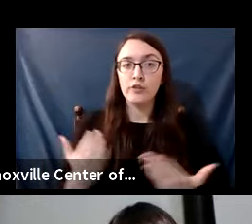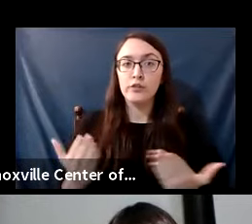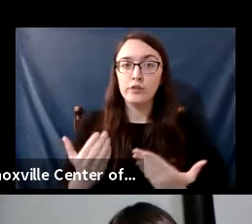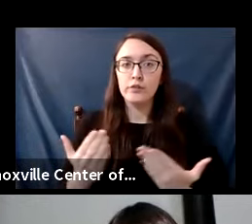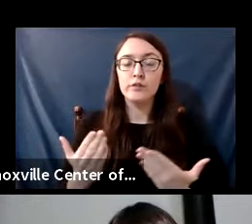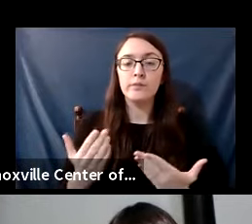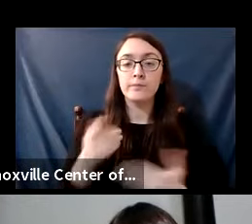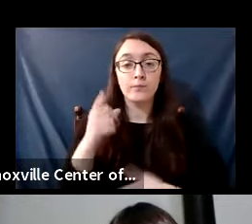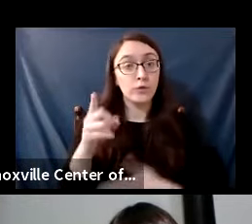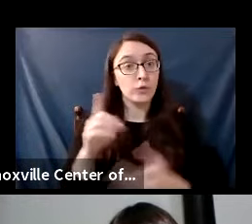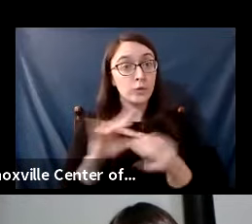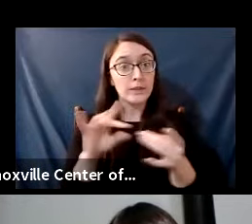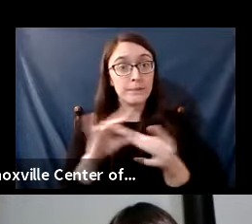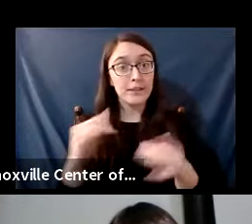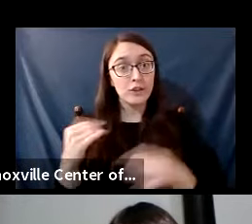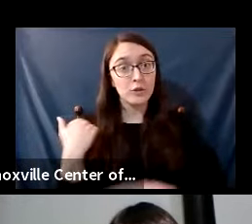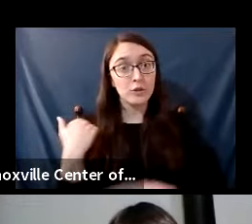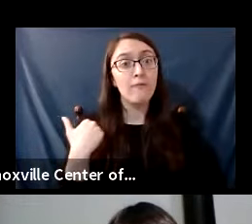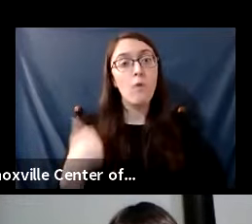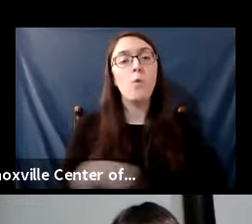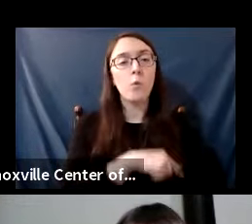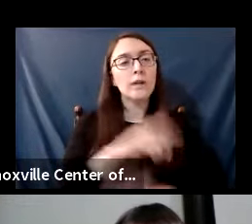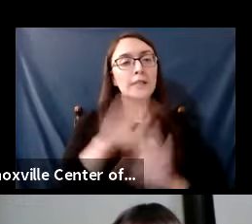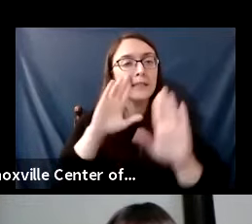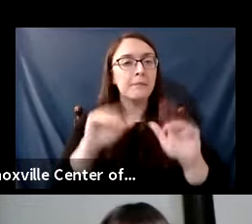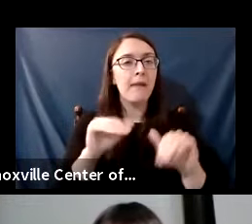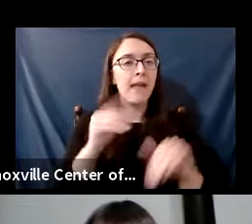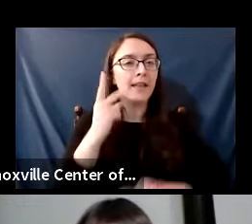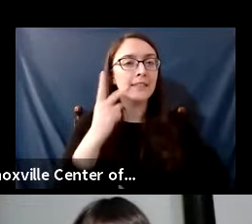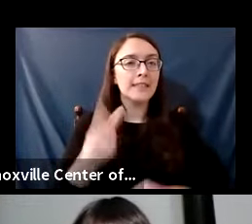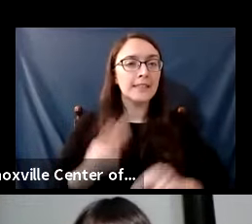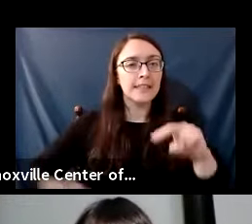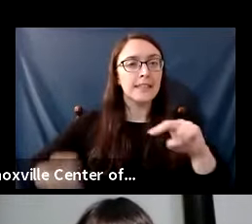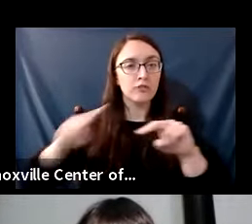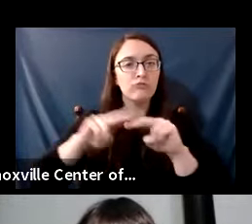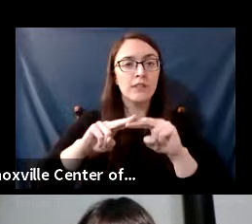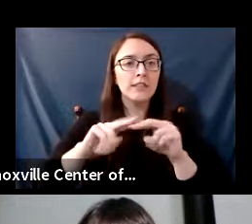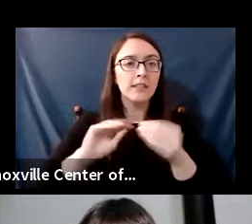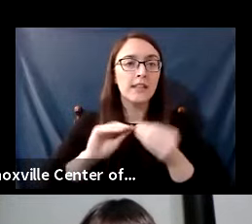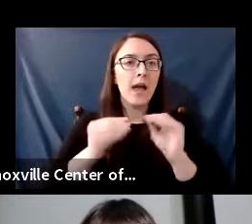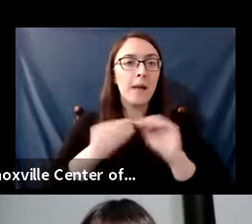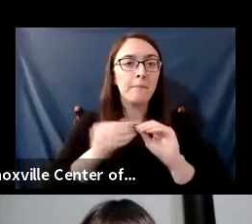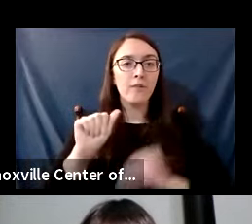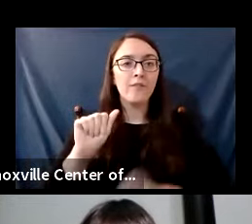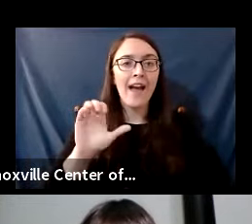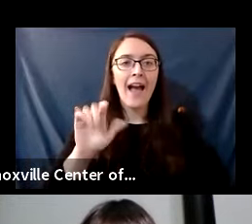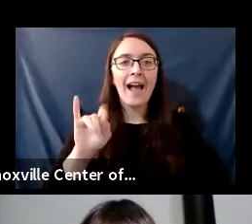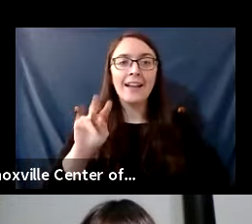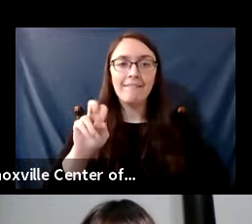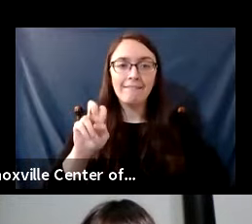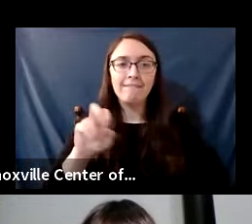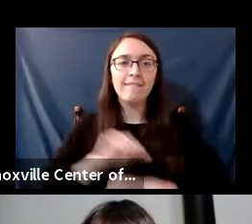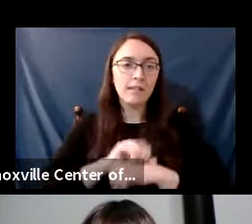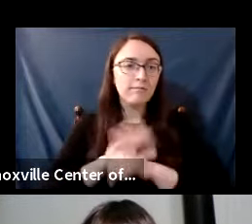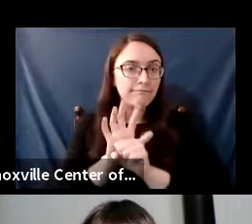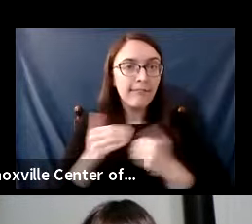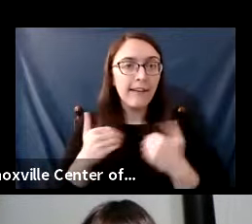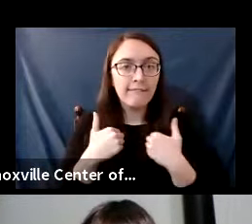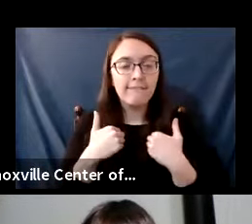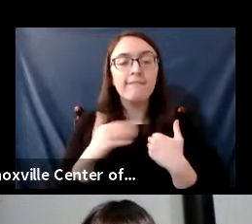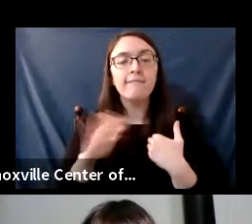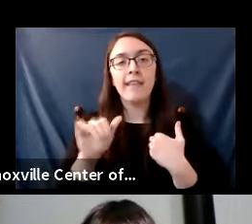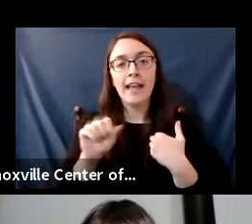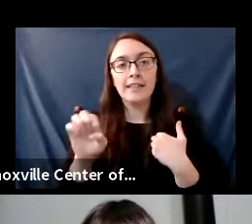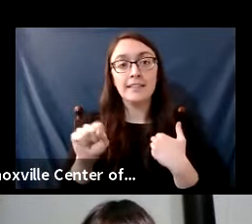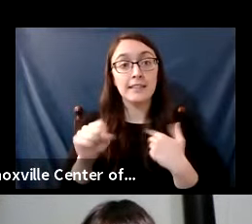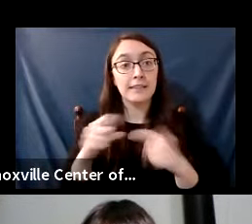said, we expect to see an increase in their number of active cases that are here on campus. But we are pleased that what we've